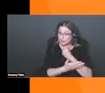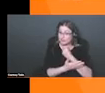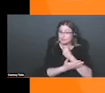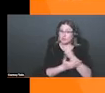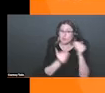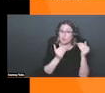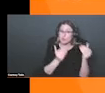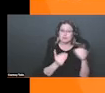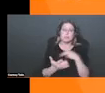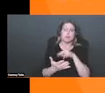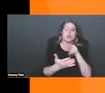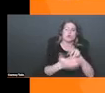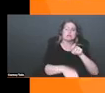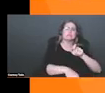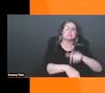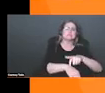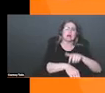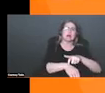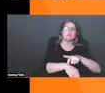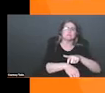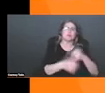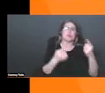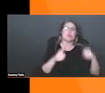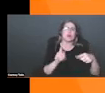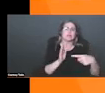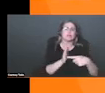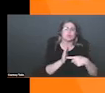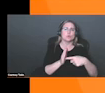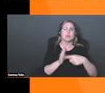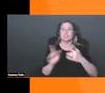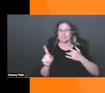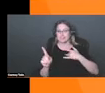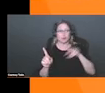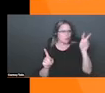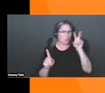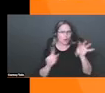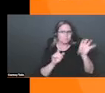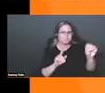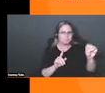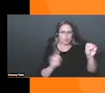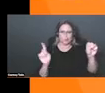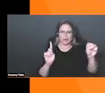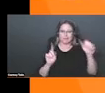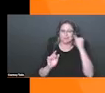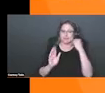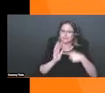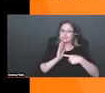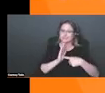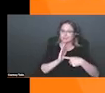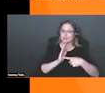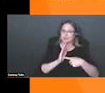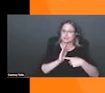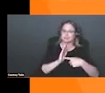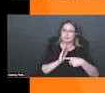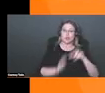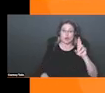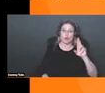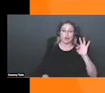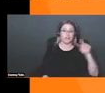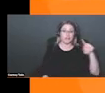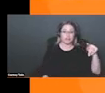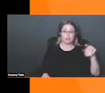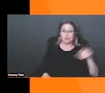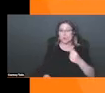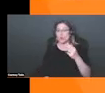at the deadline, right? And you get to know where to look on these things, you know, whether it's a RFP or